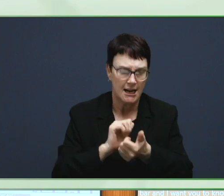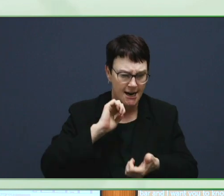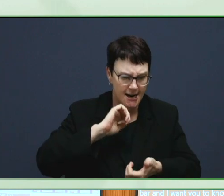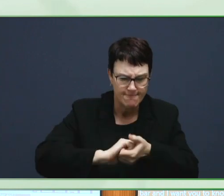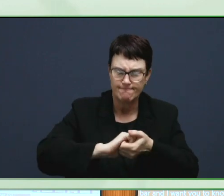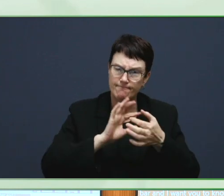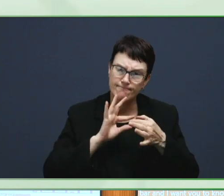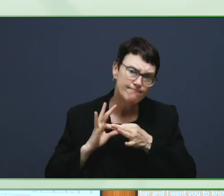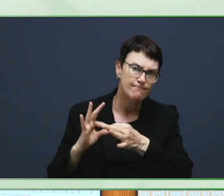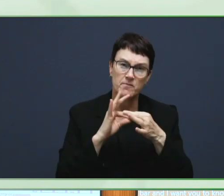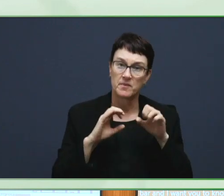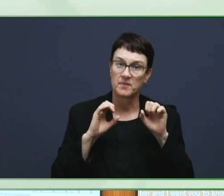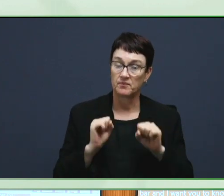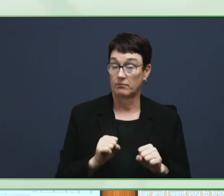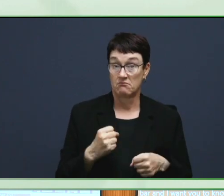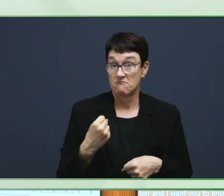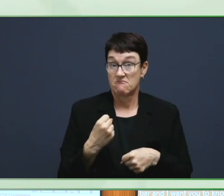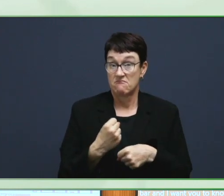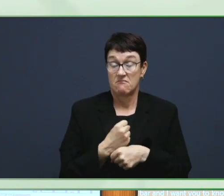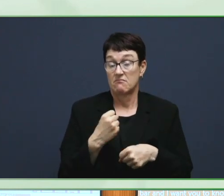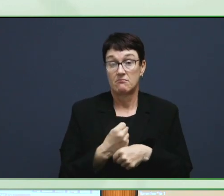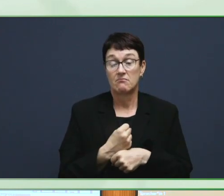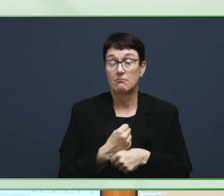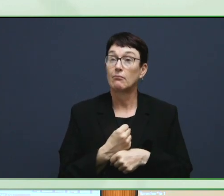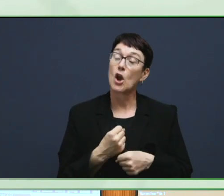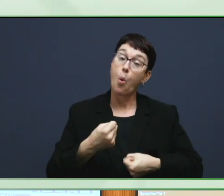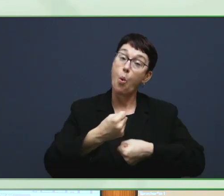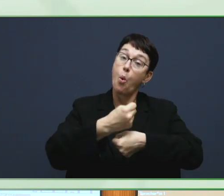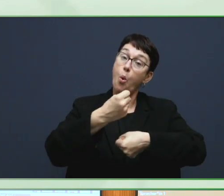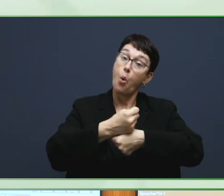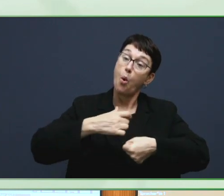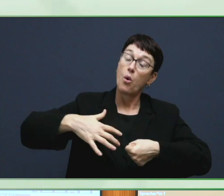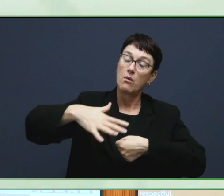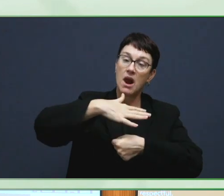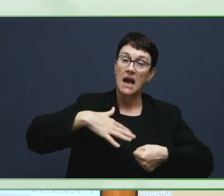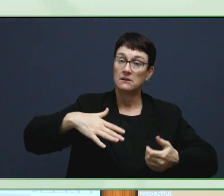more equality, respectful, love.